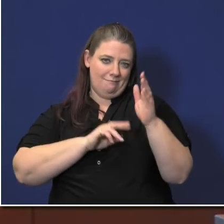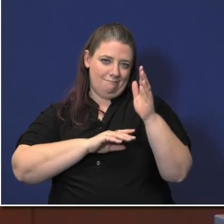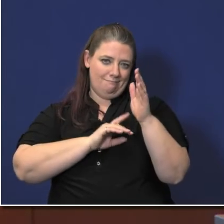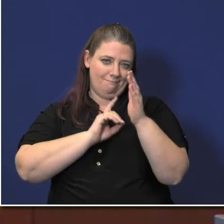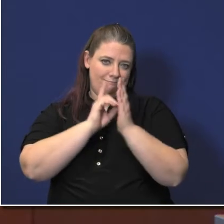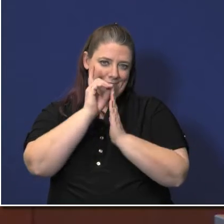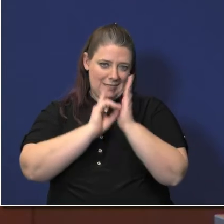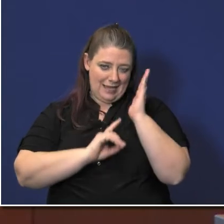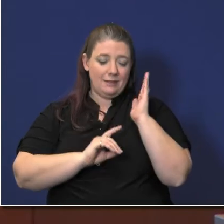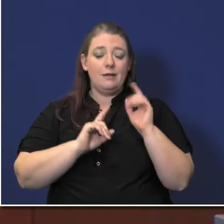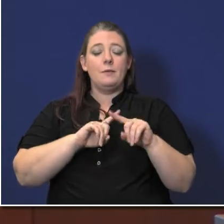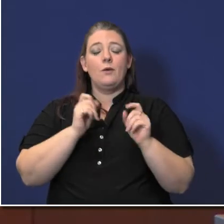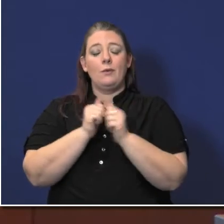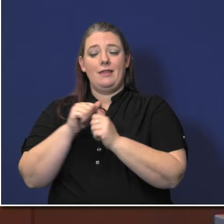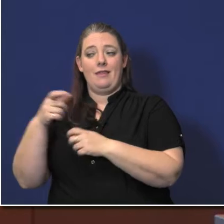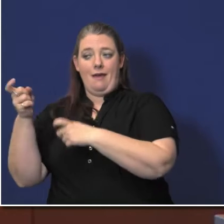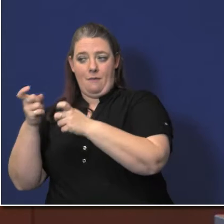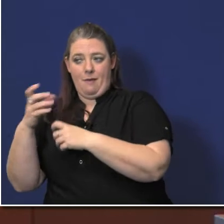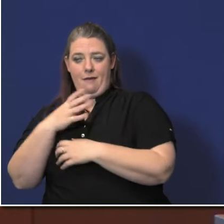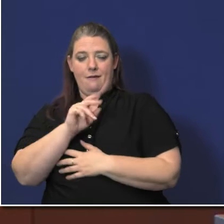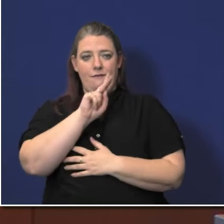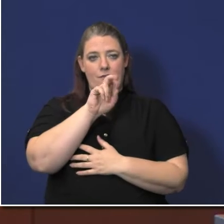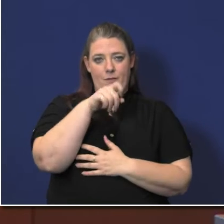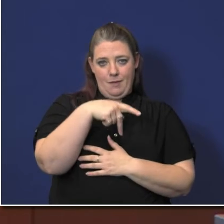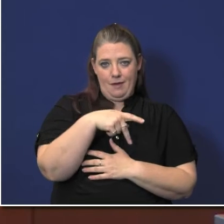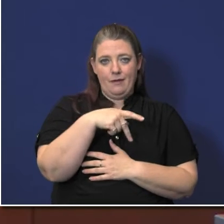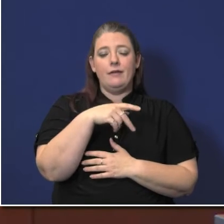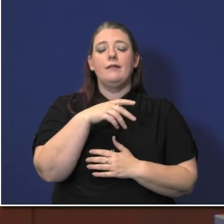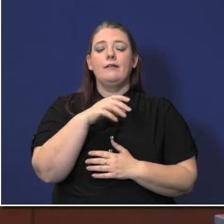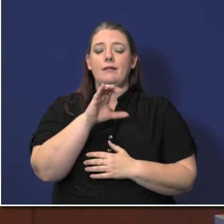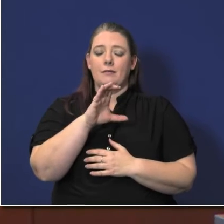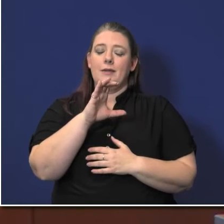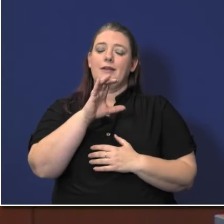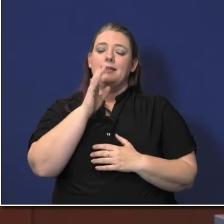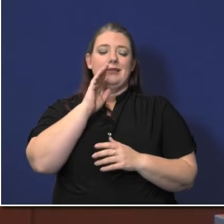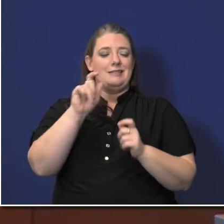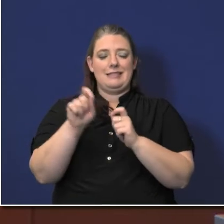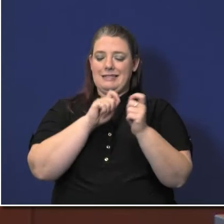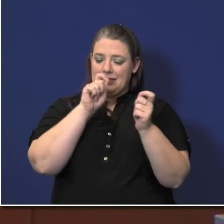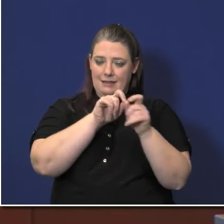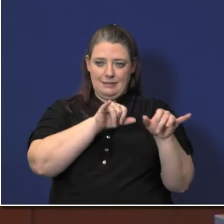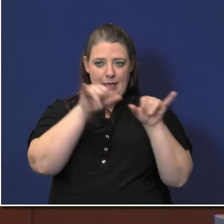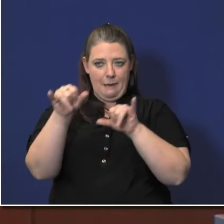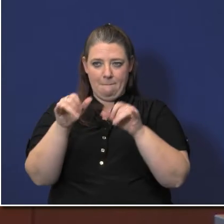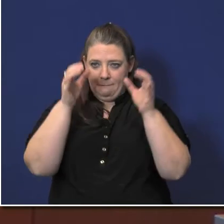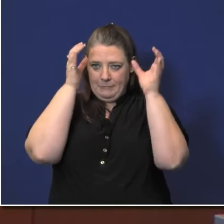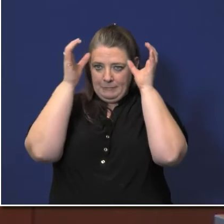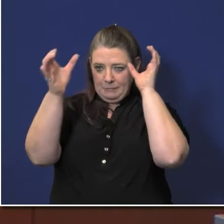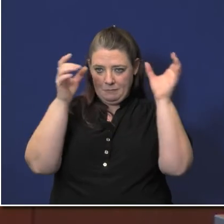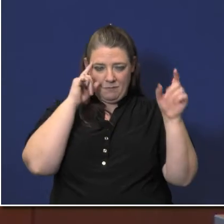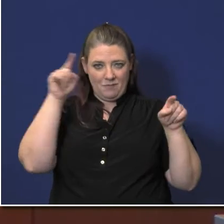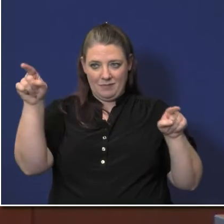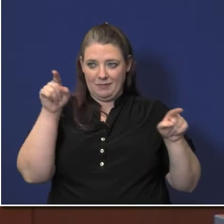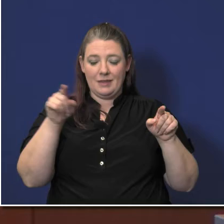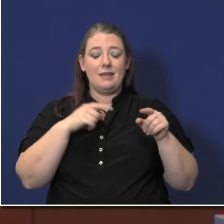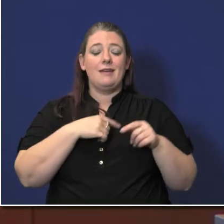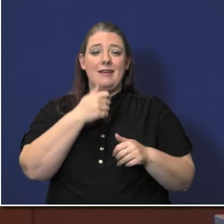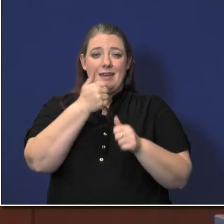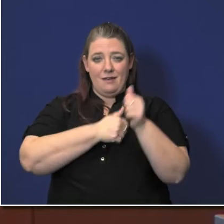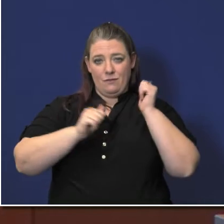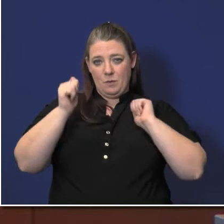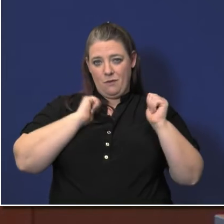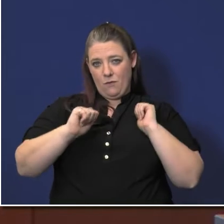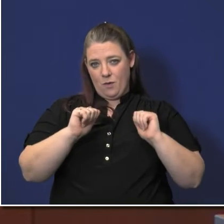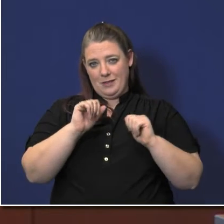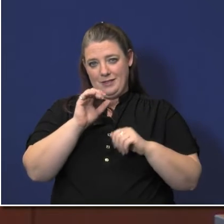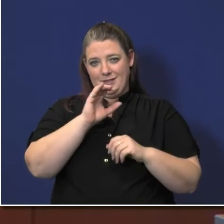with the admin and the VPAC, they're being looked at through the exact same lens. And so every performance criteria that's being applied